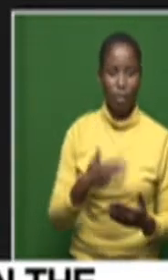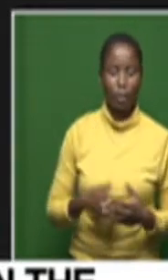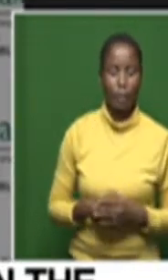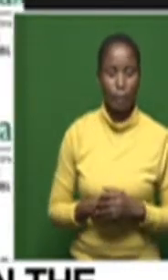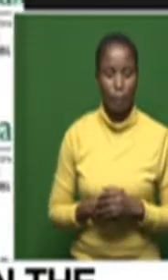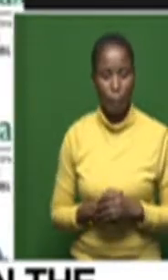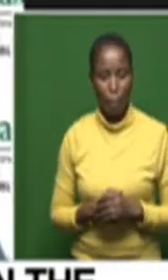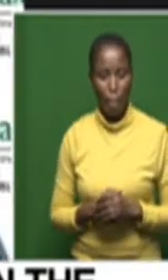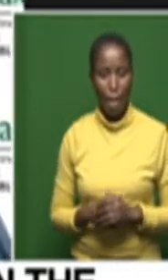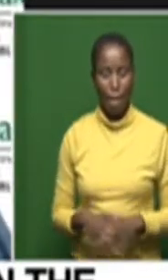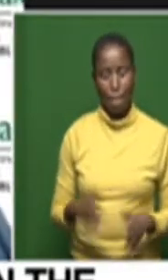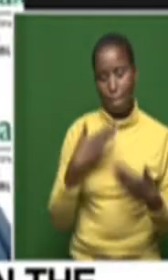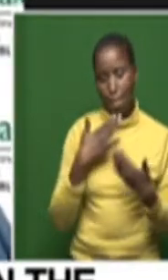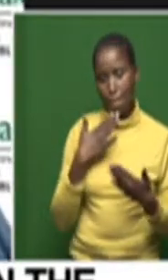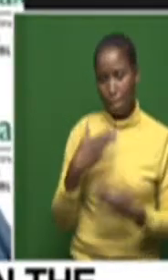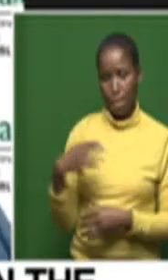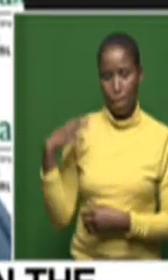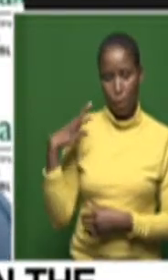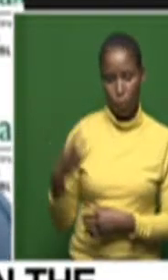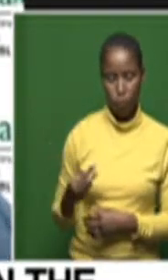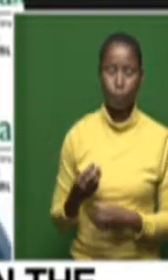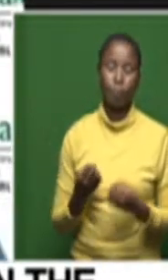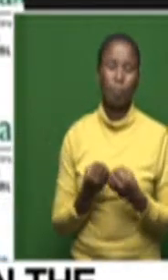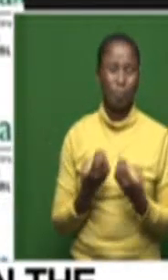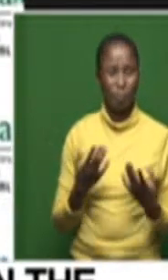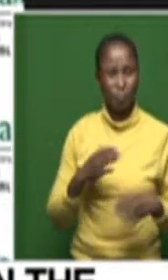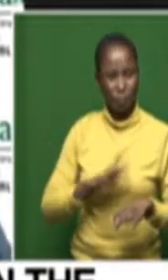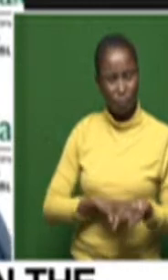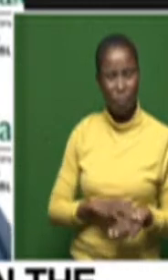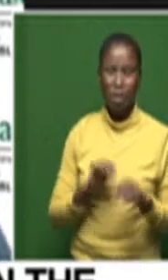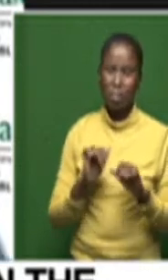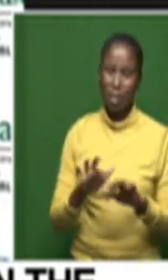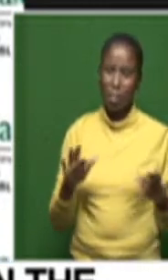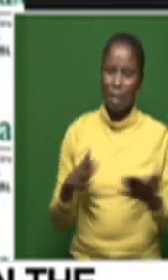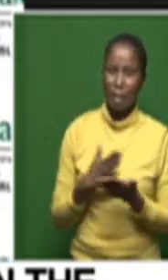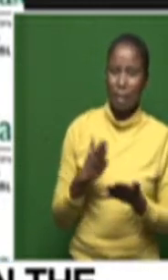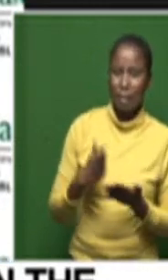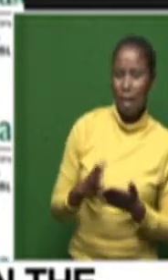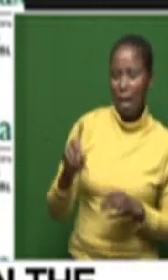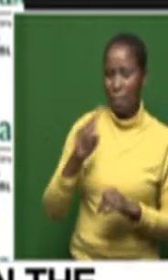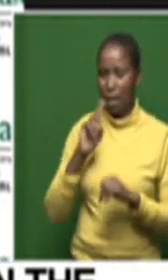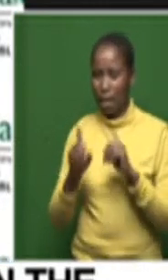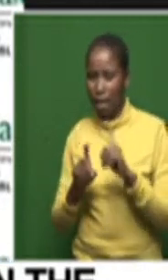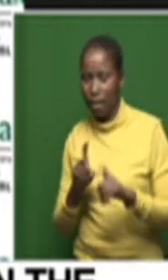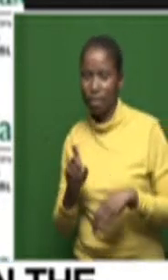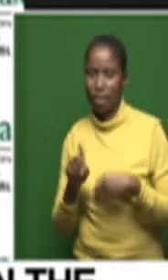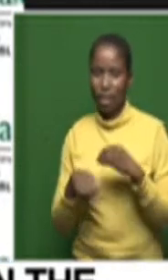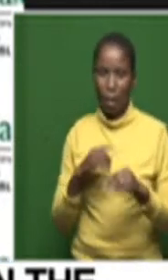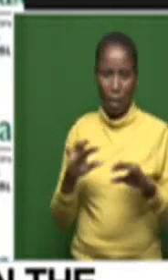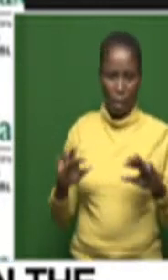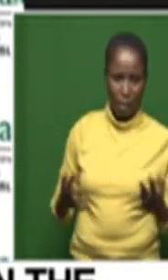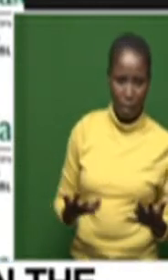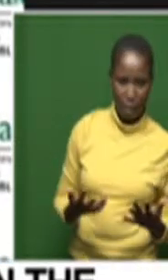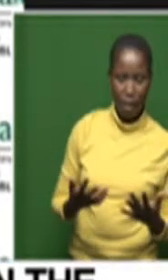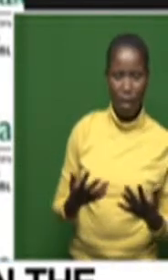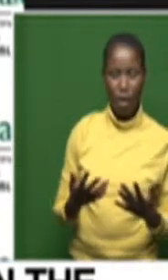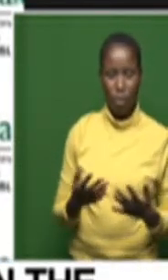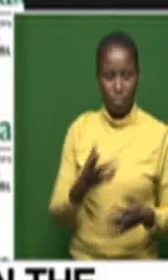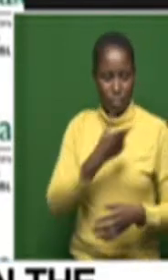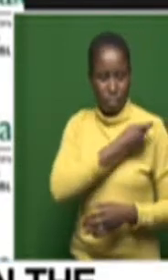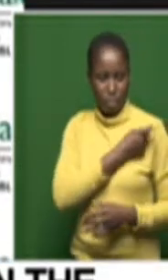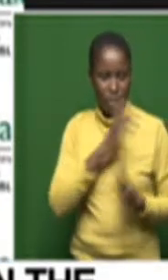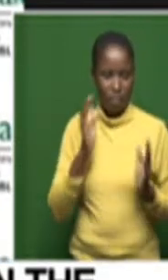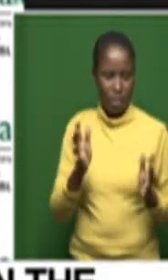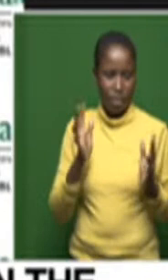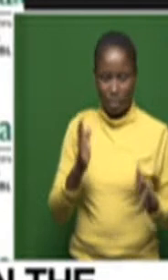Thank you, Honorable Minister. In most cases, you will hear people asking you about the impact of side effects of